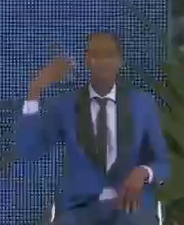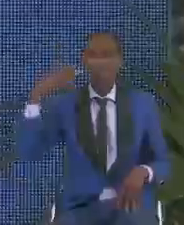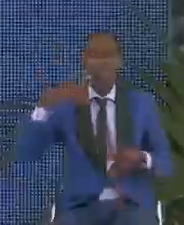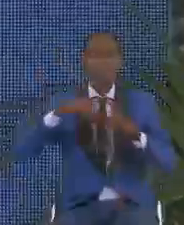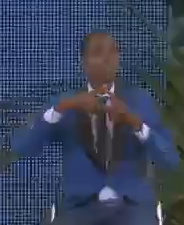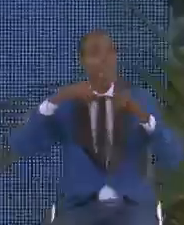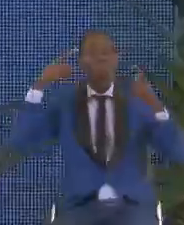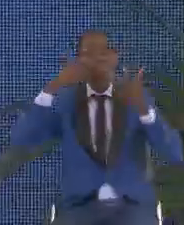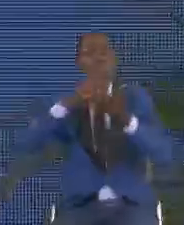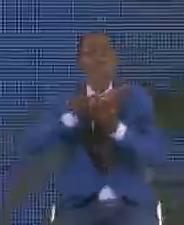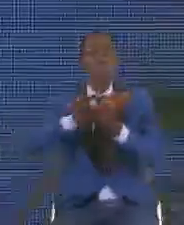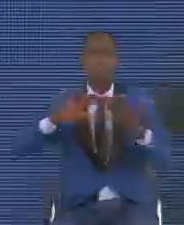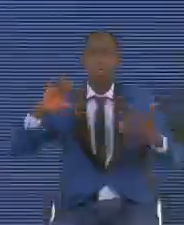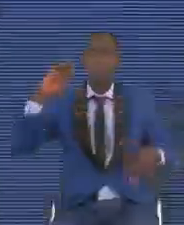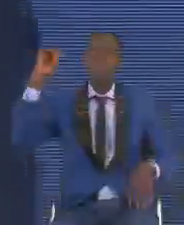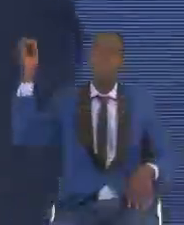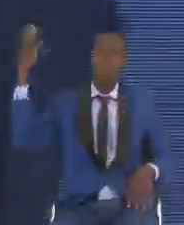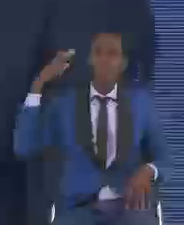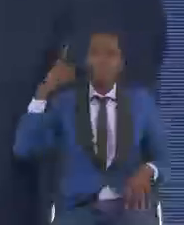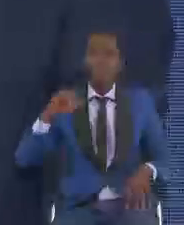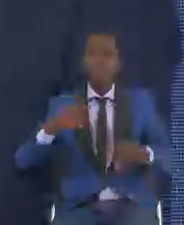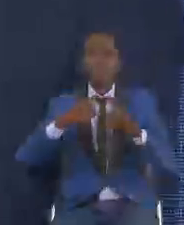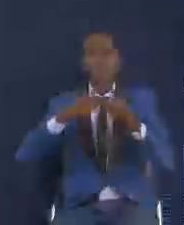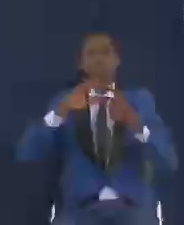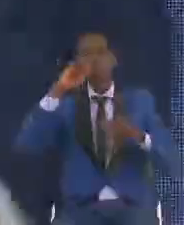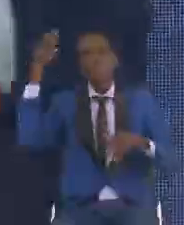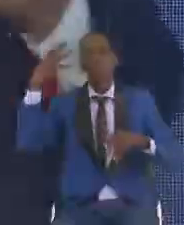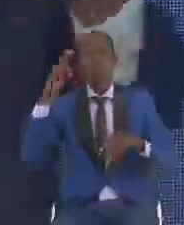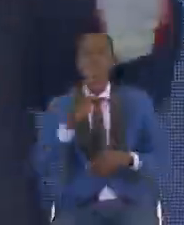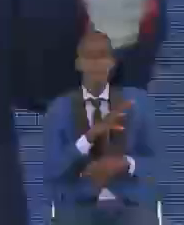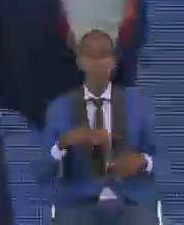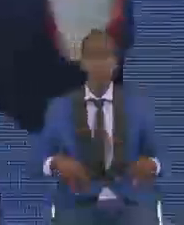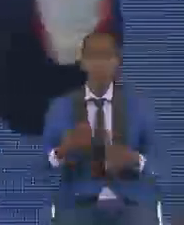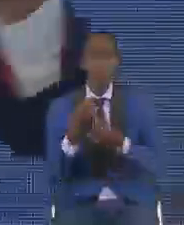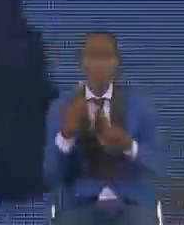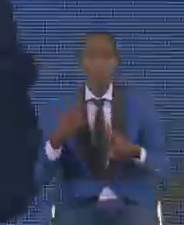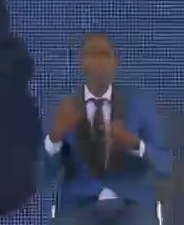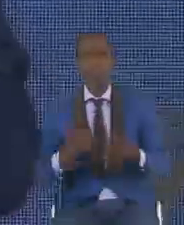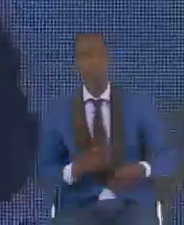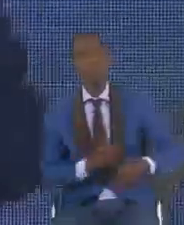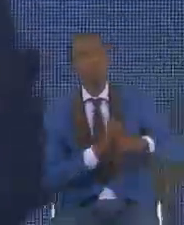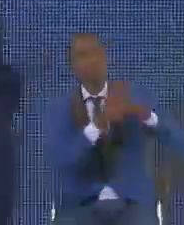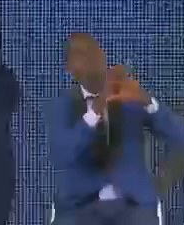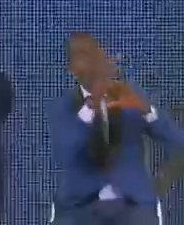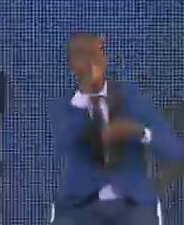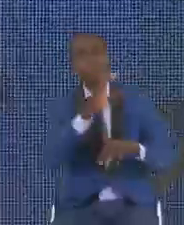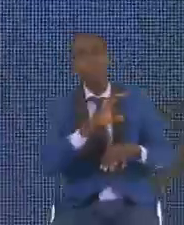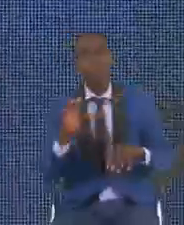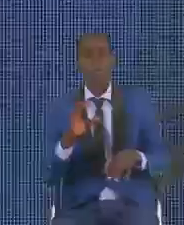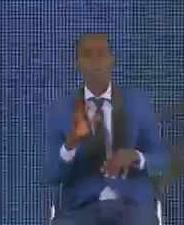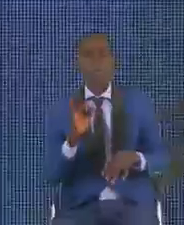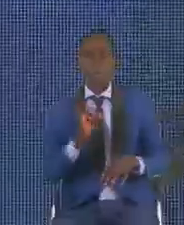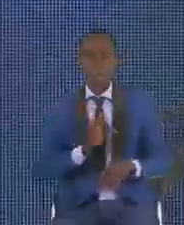grace, the grace of Christ coming from Calvary, by grace am I